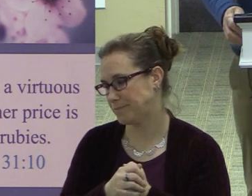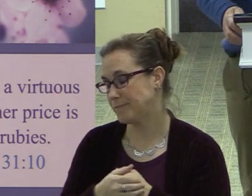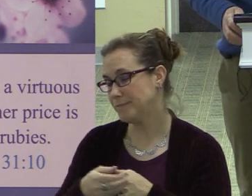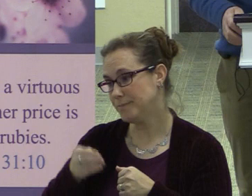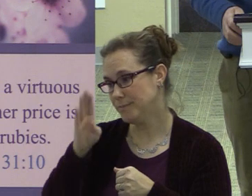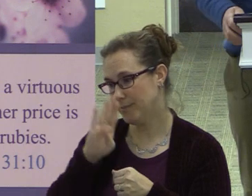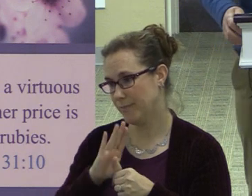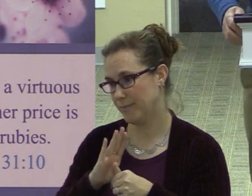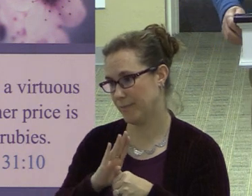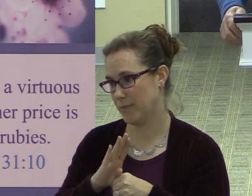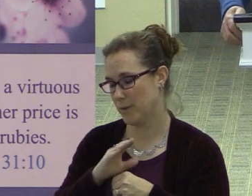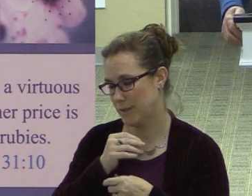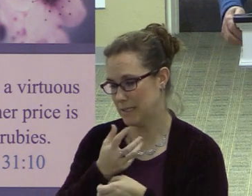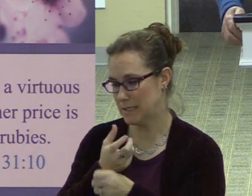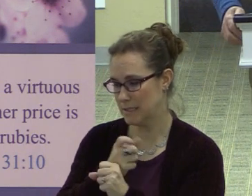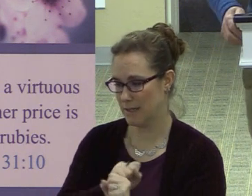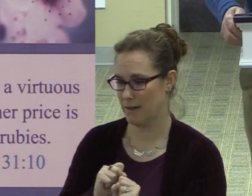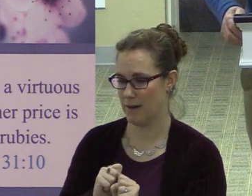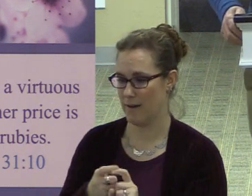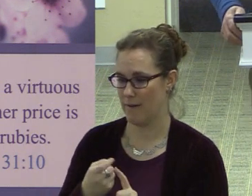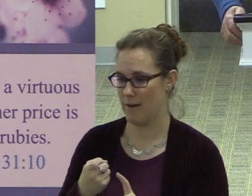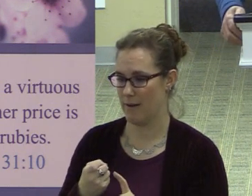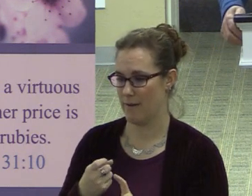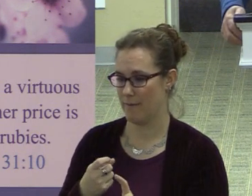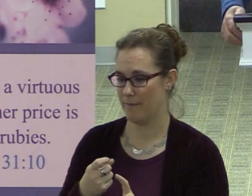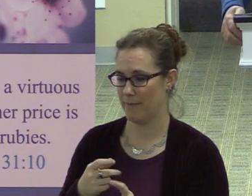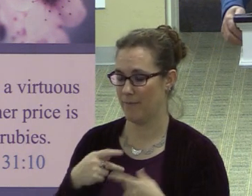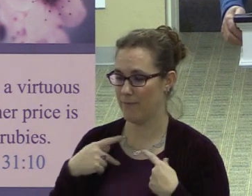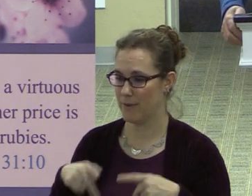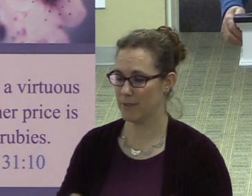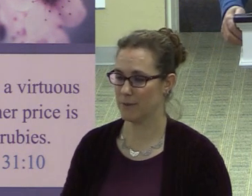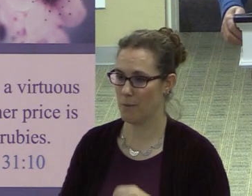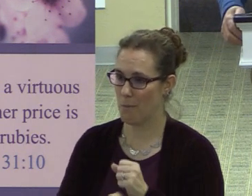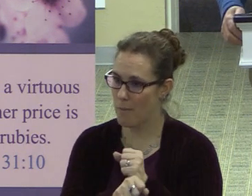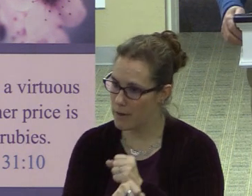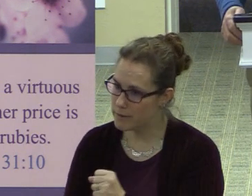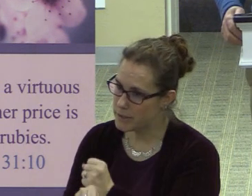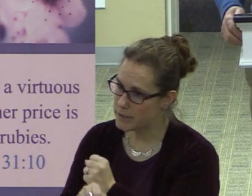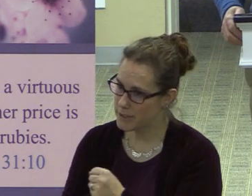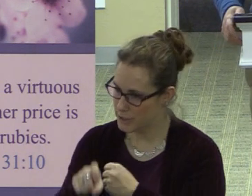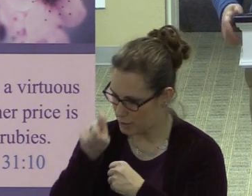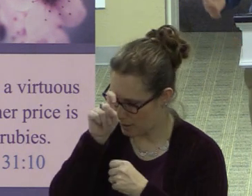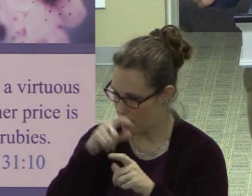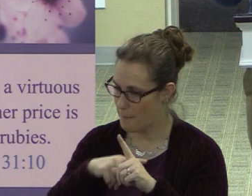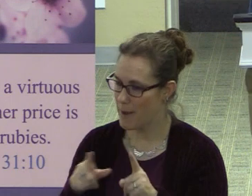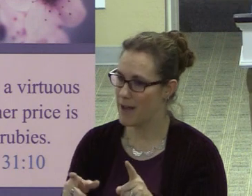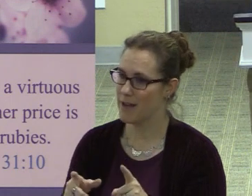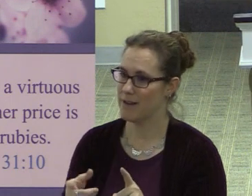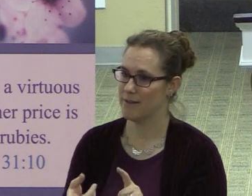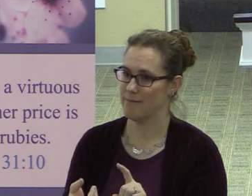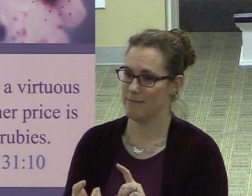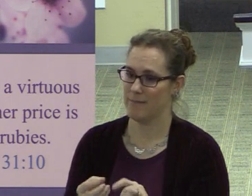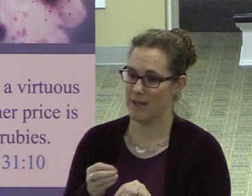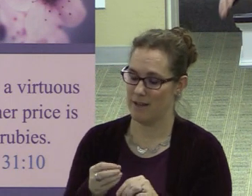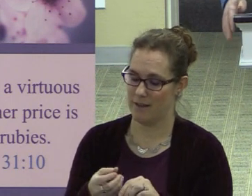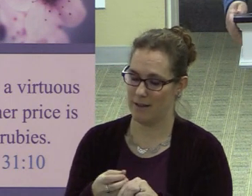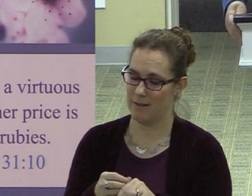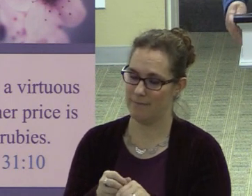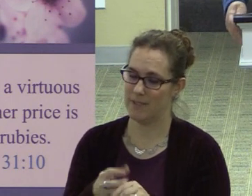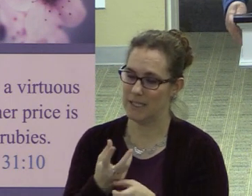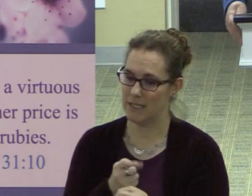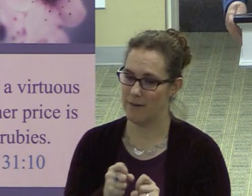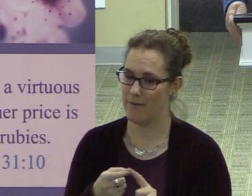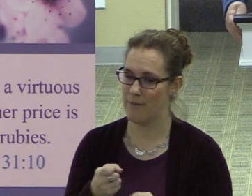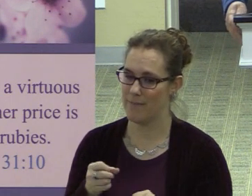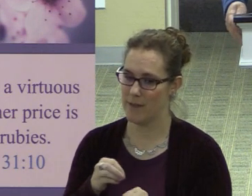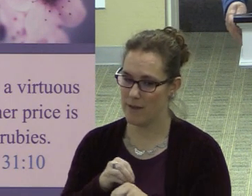God just wasn't saving them from the physical bondage that they were at in Egypt, but he also has to save them from the influence of Egypt in their